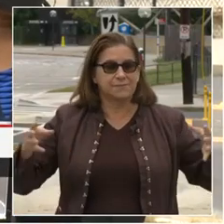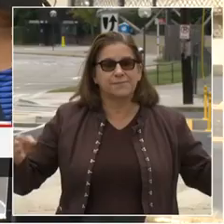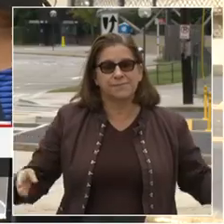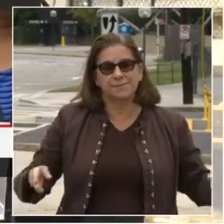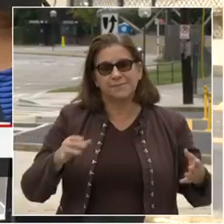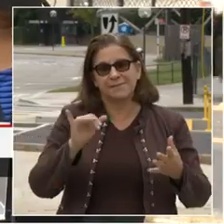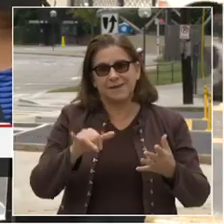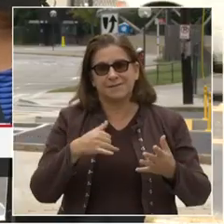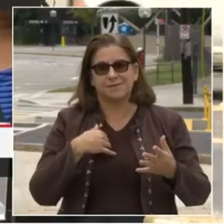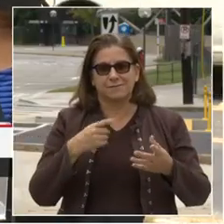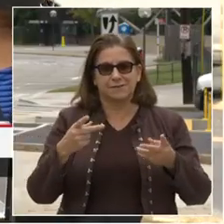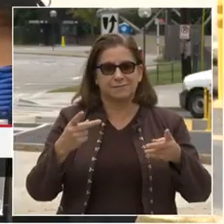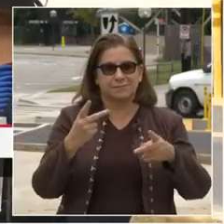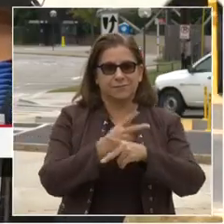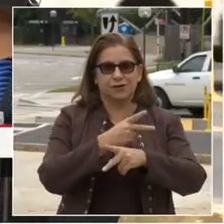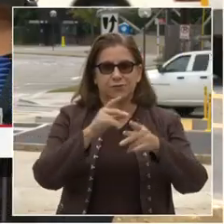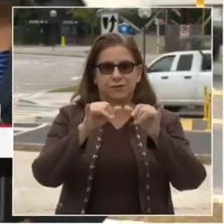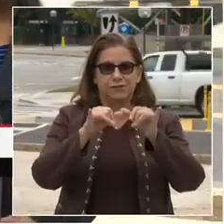ultimately implement.